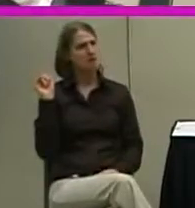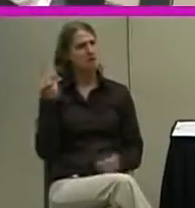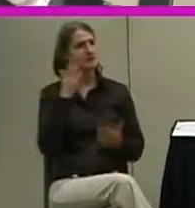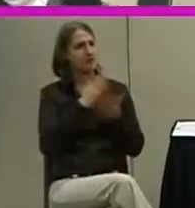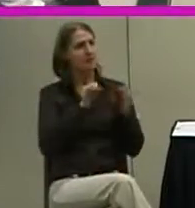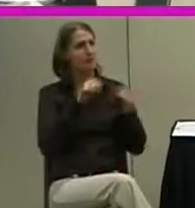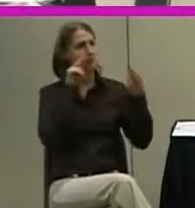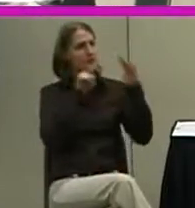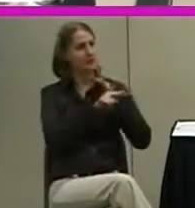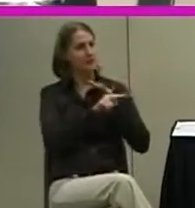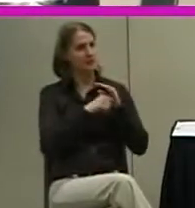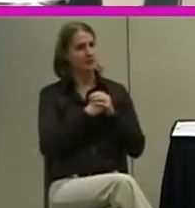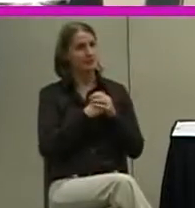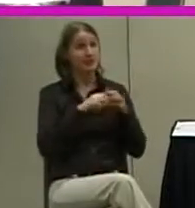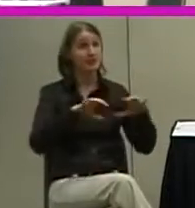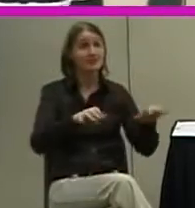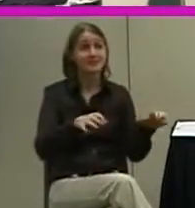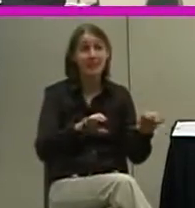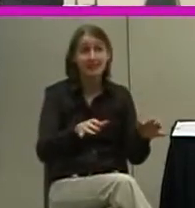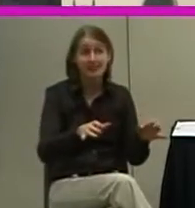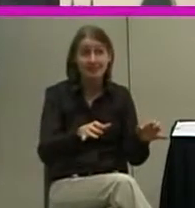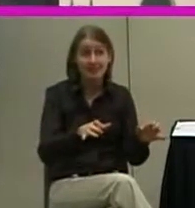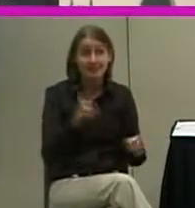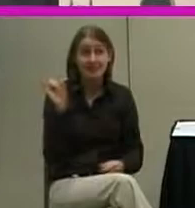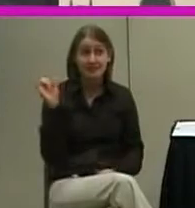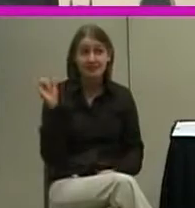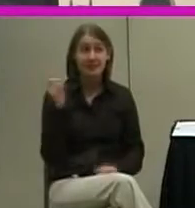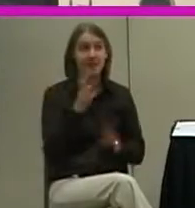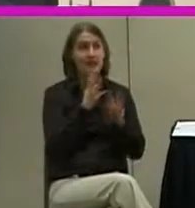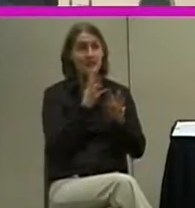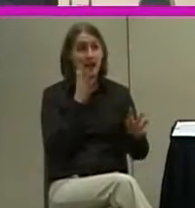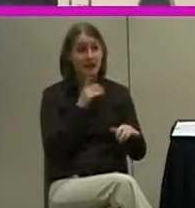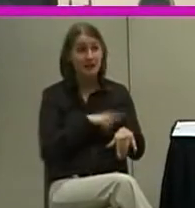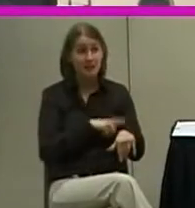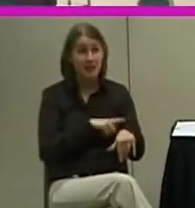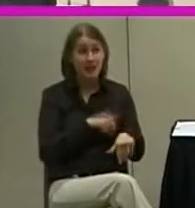problems. The sink, the lineup time,